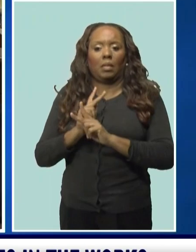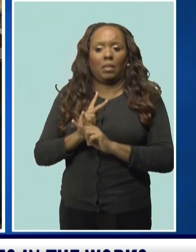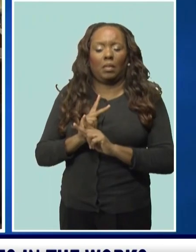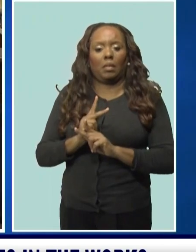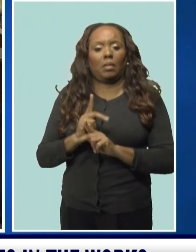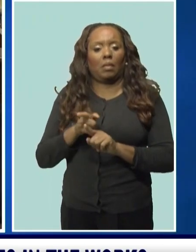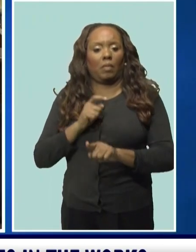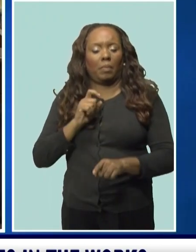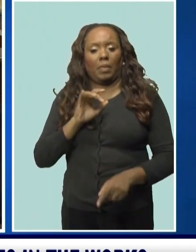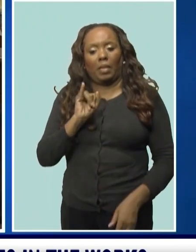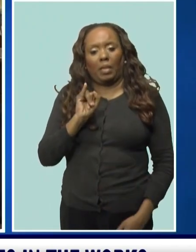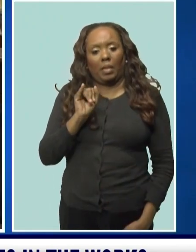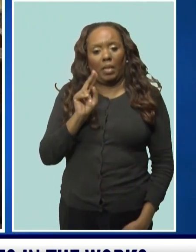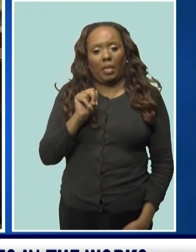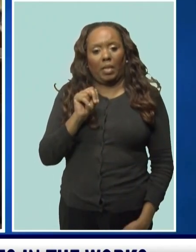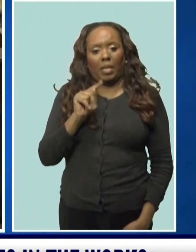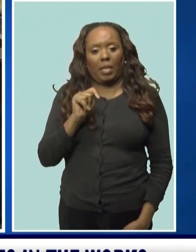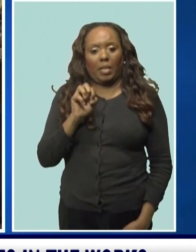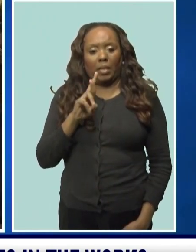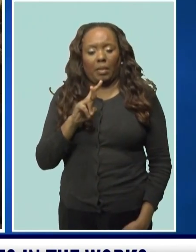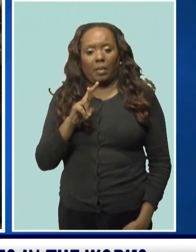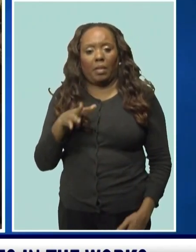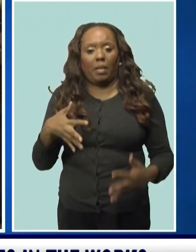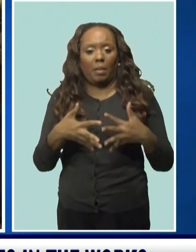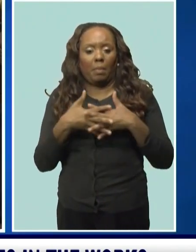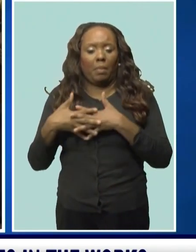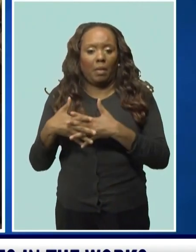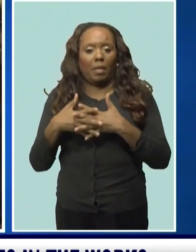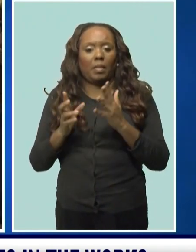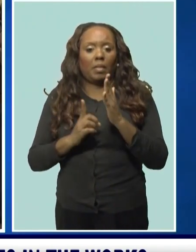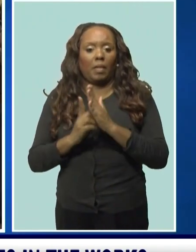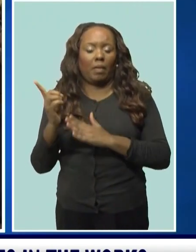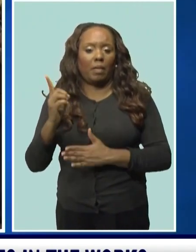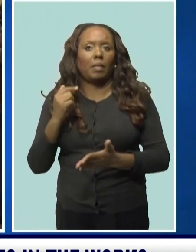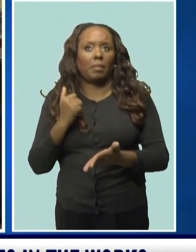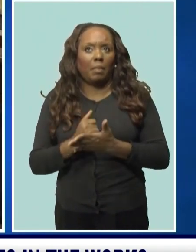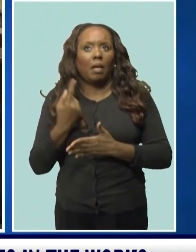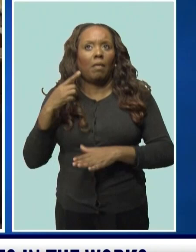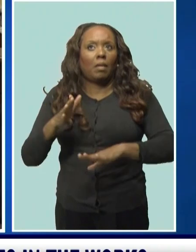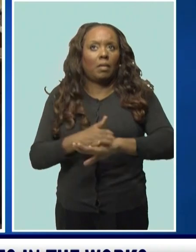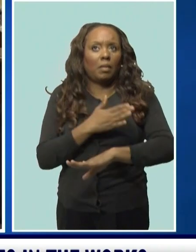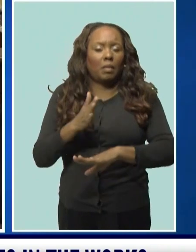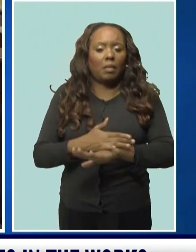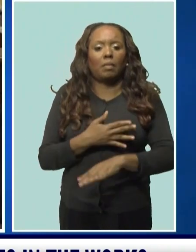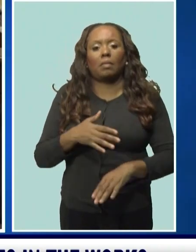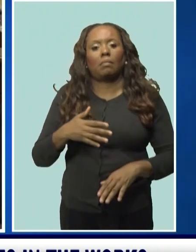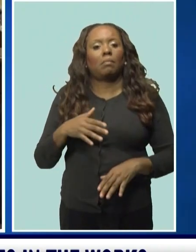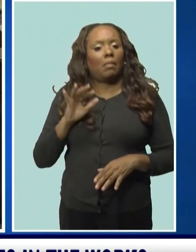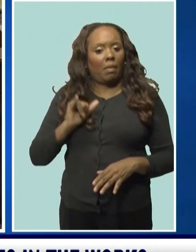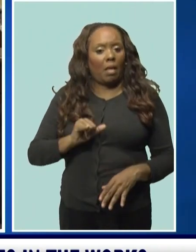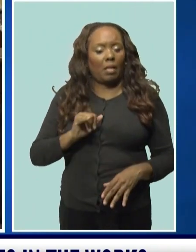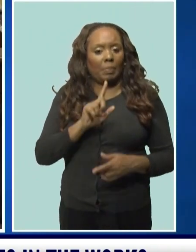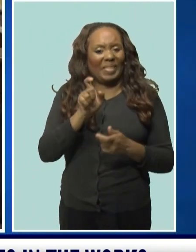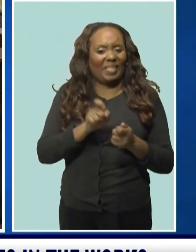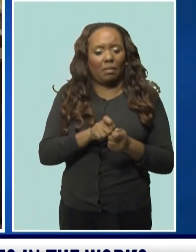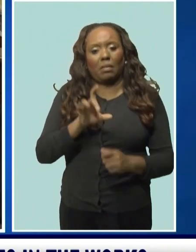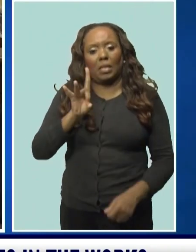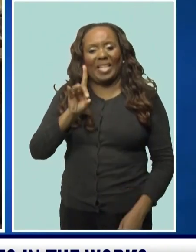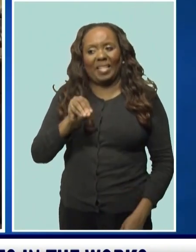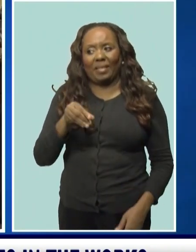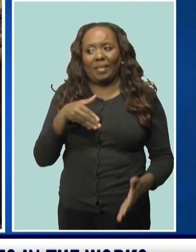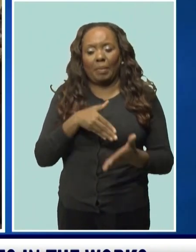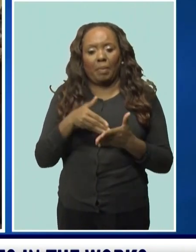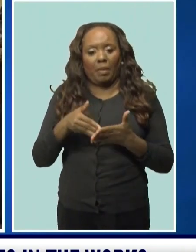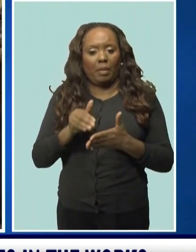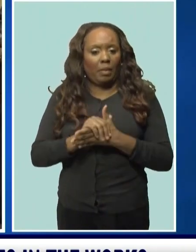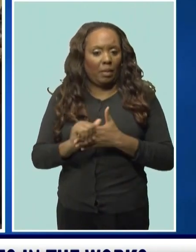Inter-American Development Bank, which is addressing the climate resilient plant upgrade to the tune of 80 million Barbados dollars.